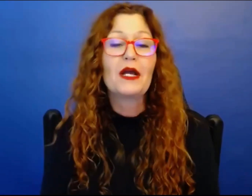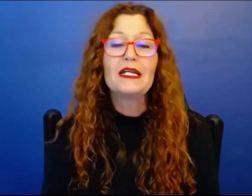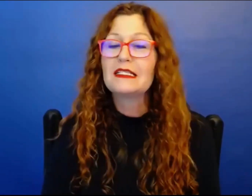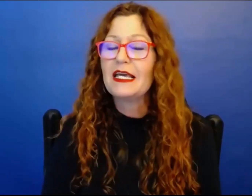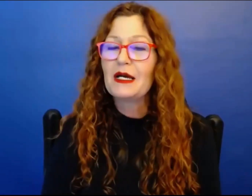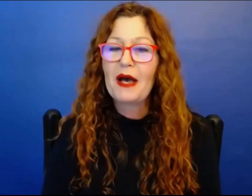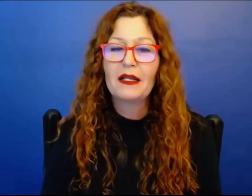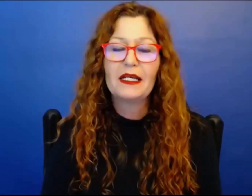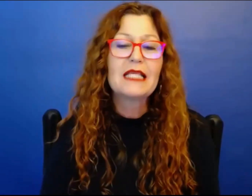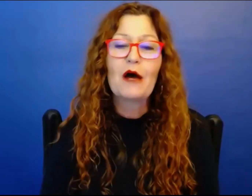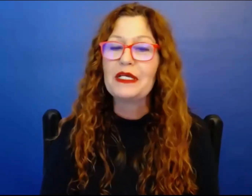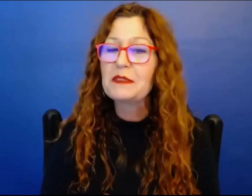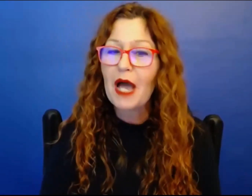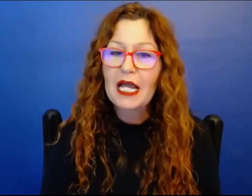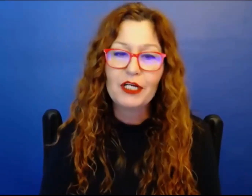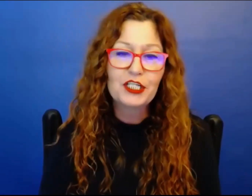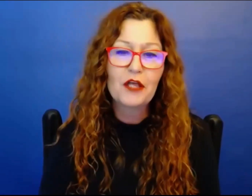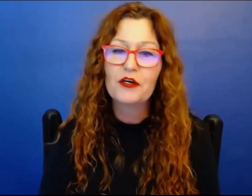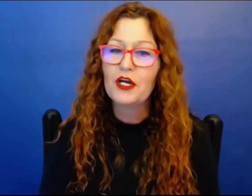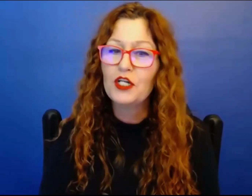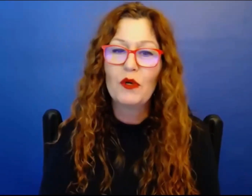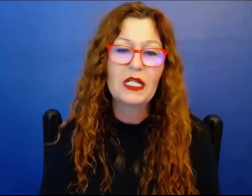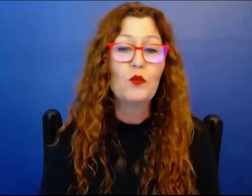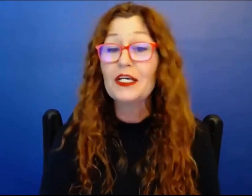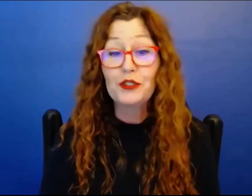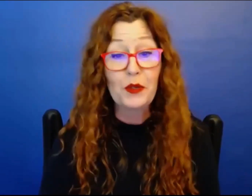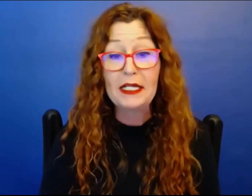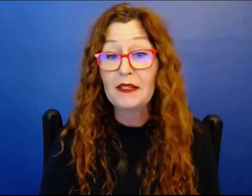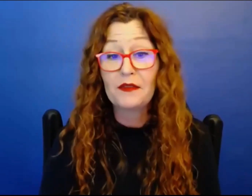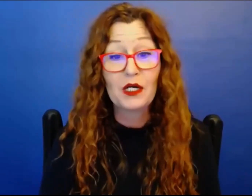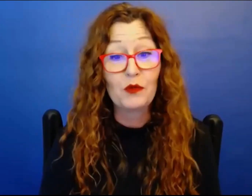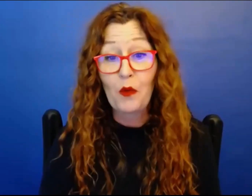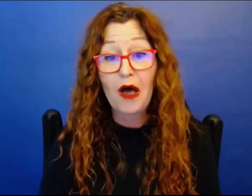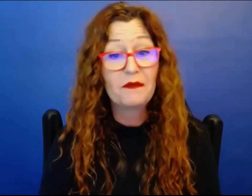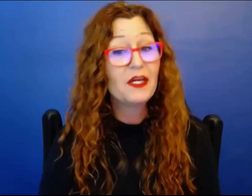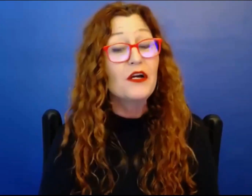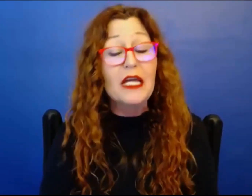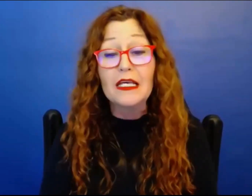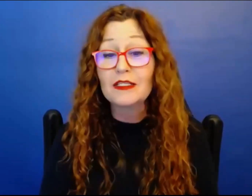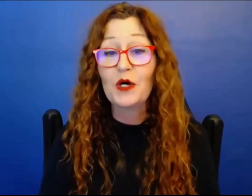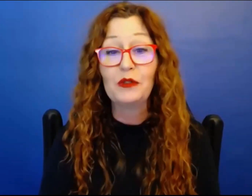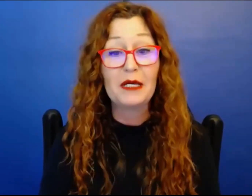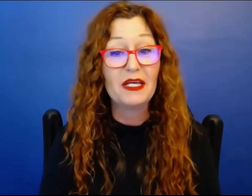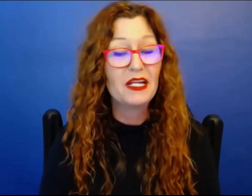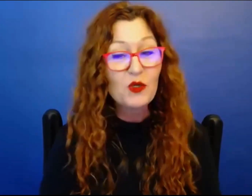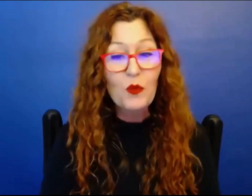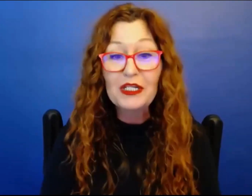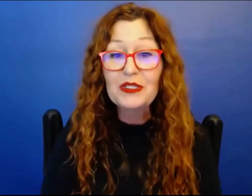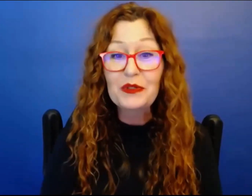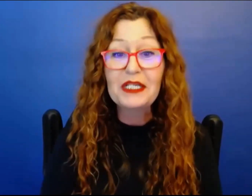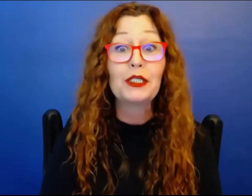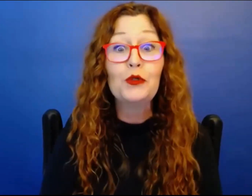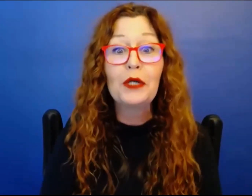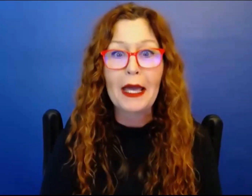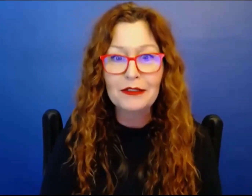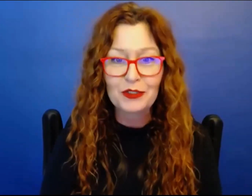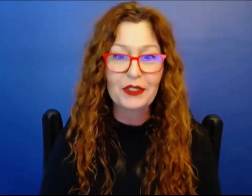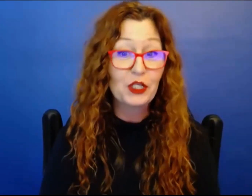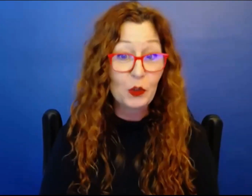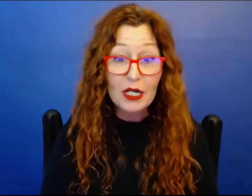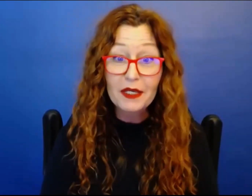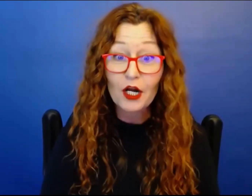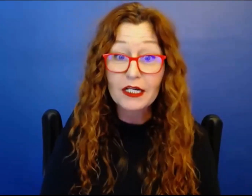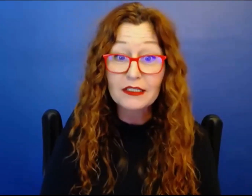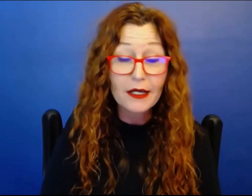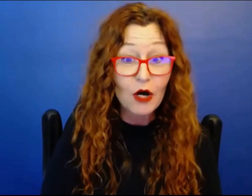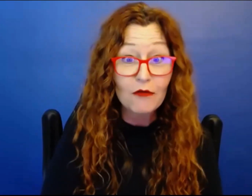The greatest thing about it is how we inspire each other and knowing that we can do anything we want. There is no limit. If you want to do it, you can do it.